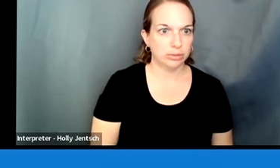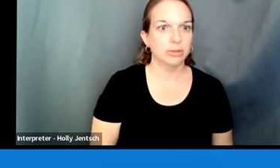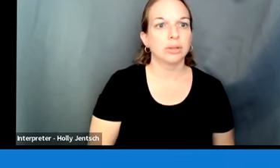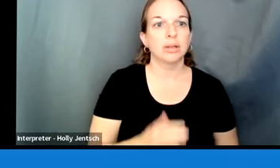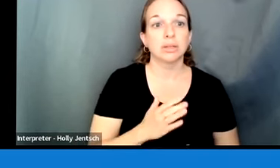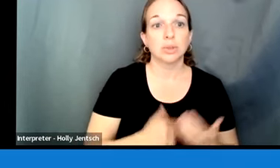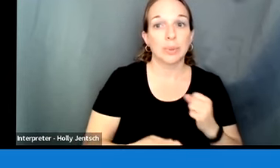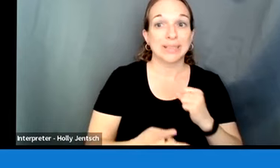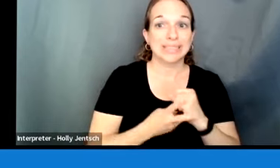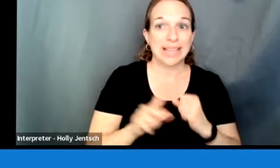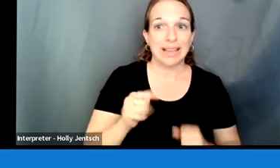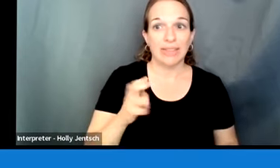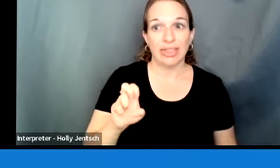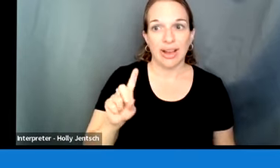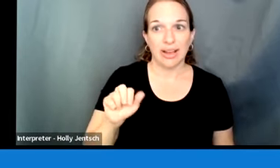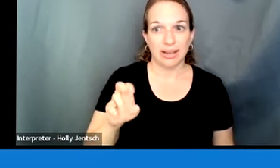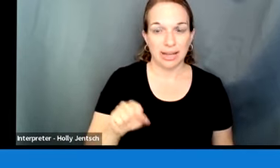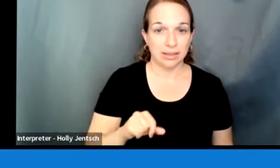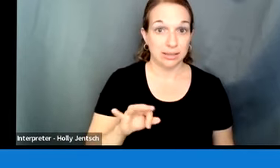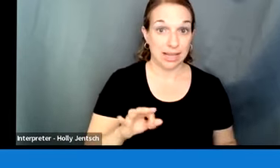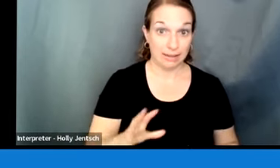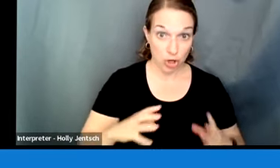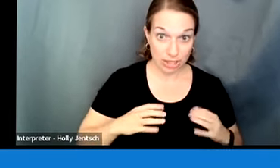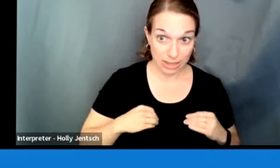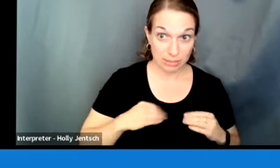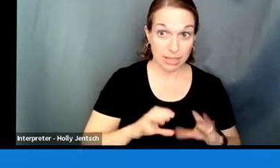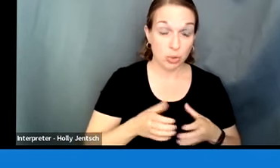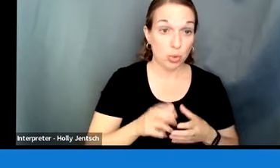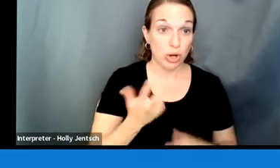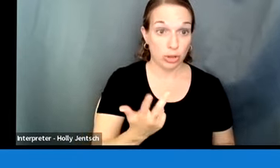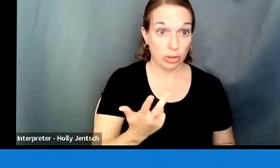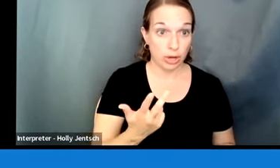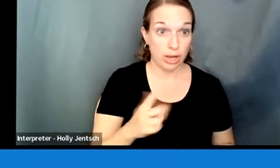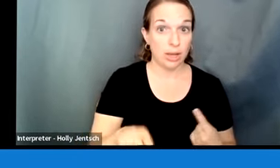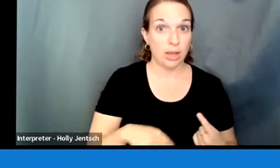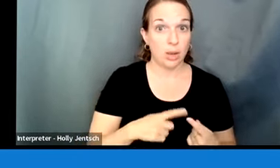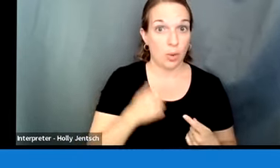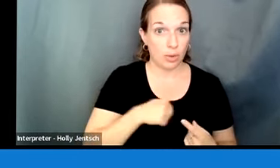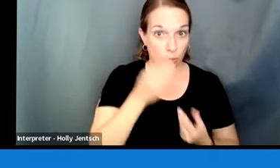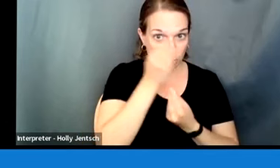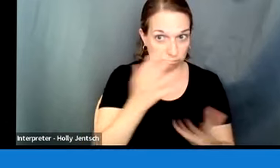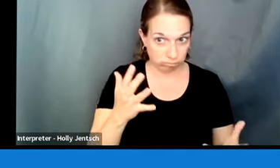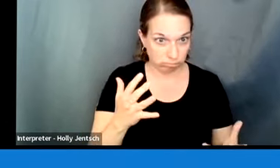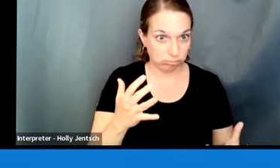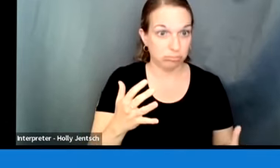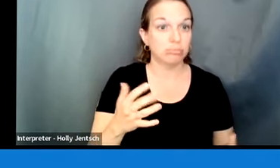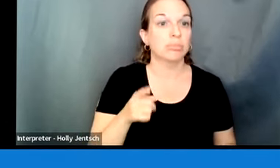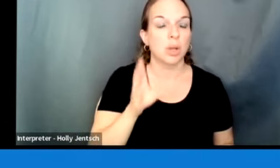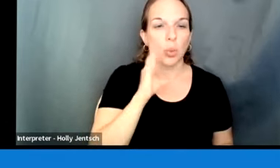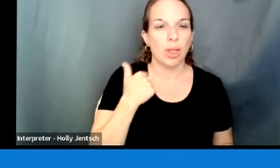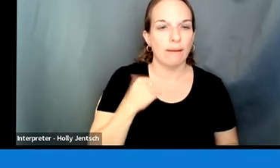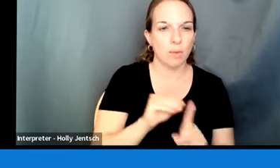dates. If you are accepted into cohort 3, once you are notified, and you'll be notified by October 18th, there will be